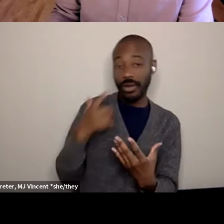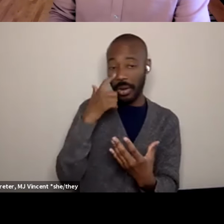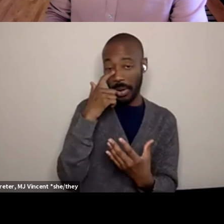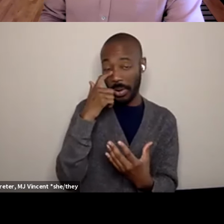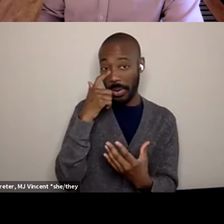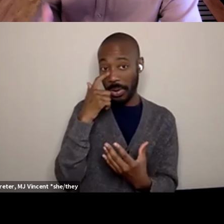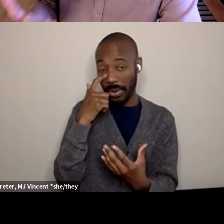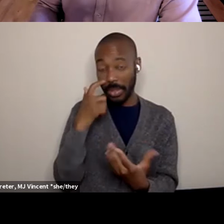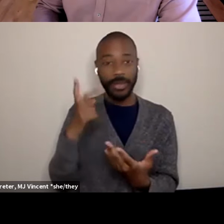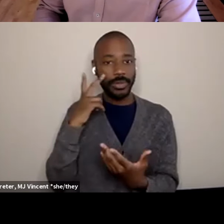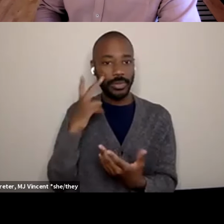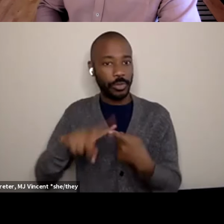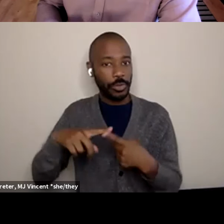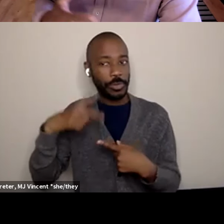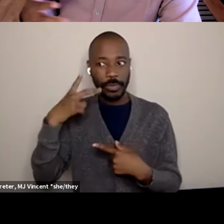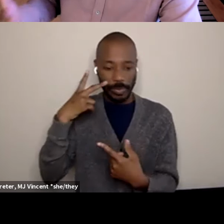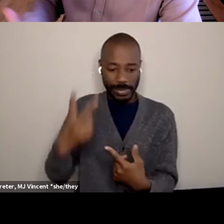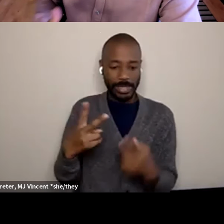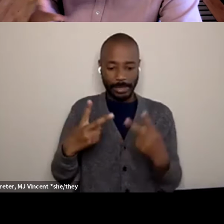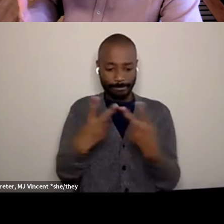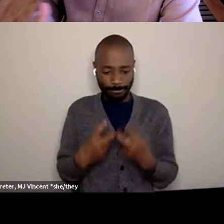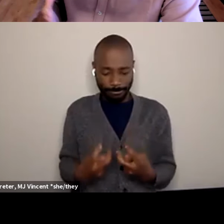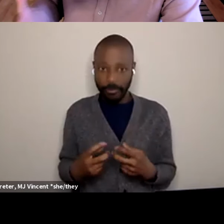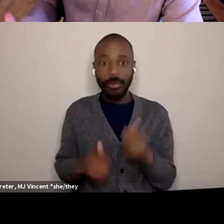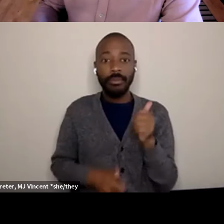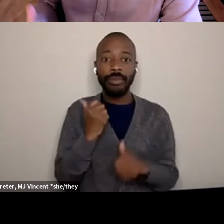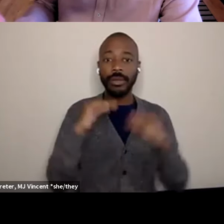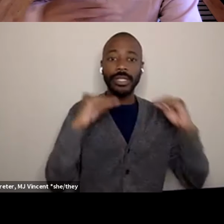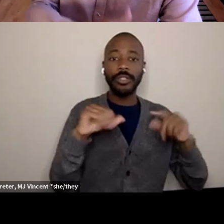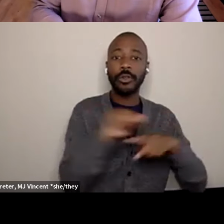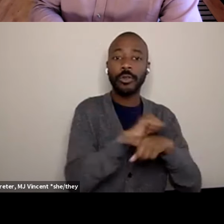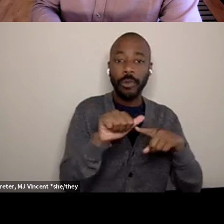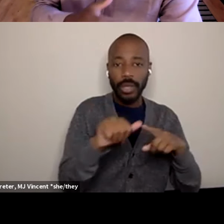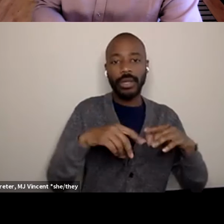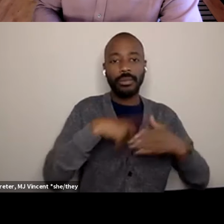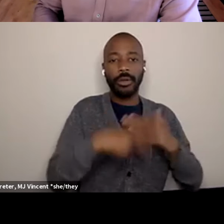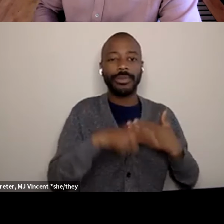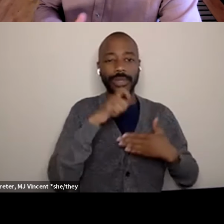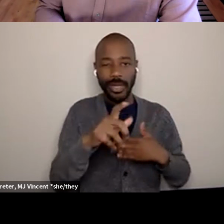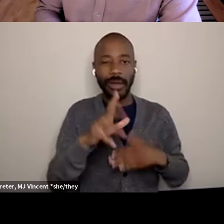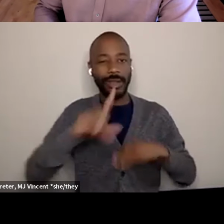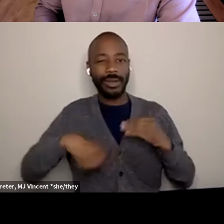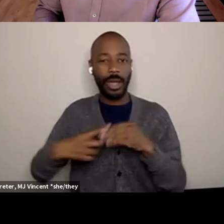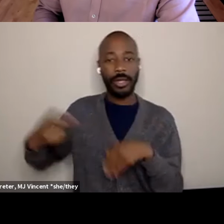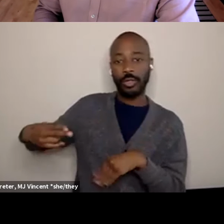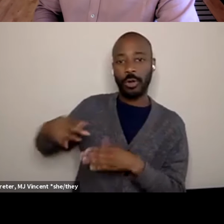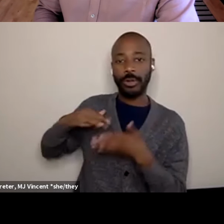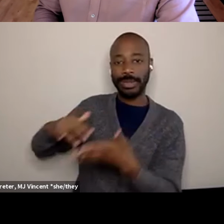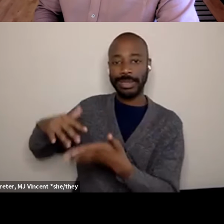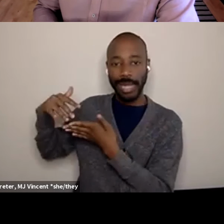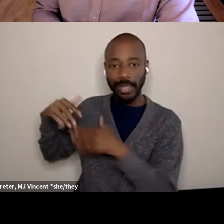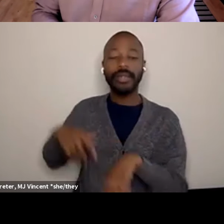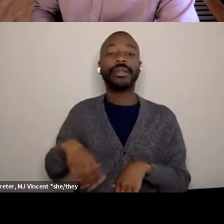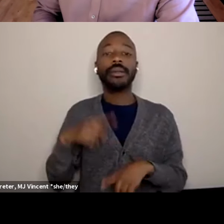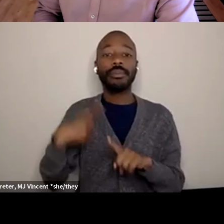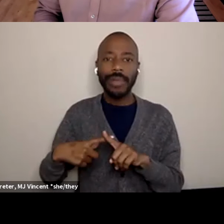teacher training programs don't engage in historical study at all, let alone these particular issues about Black teachers. And I